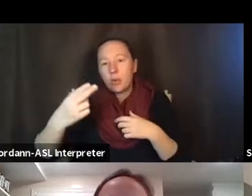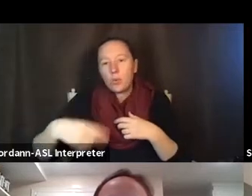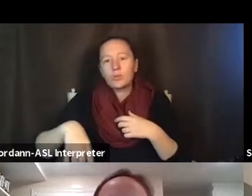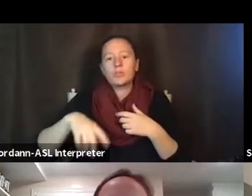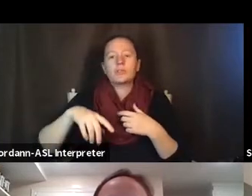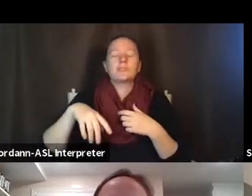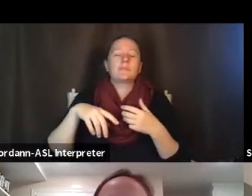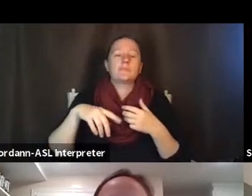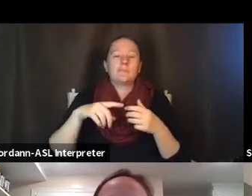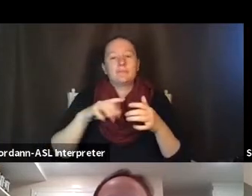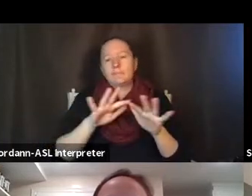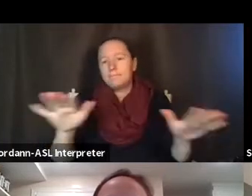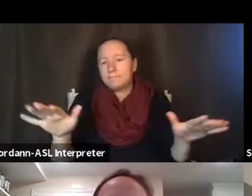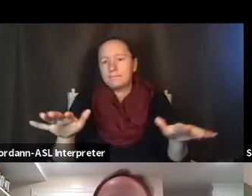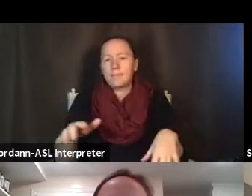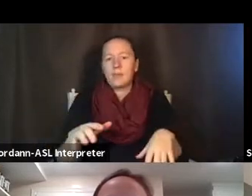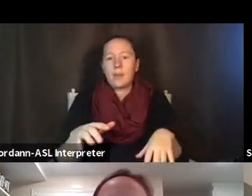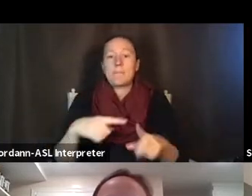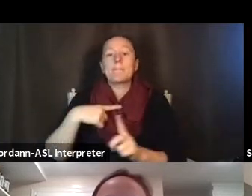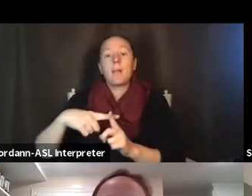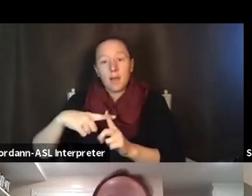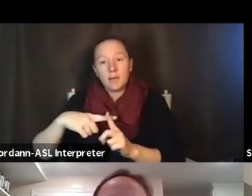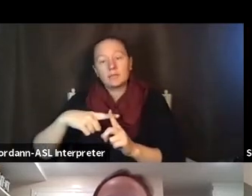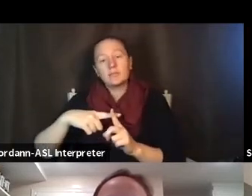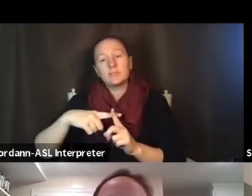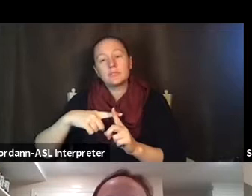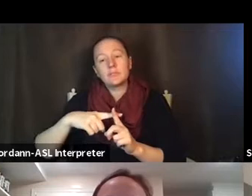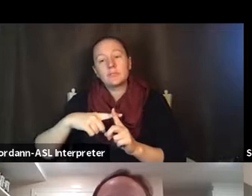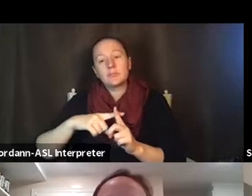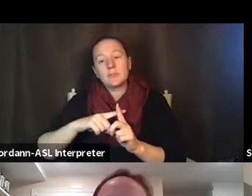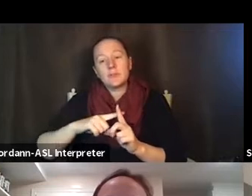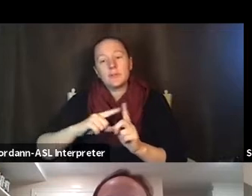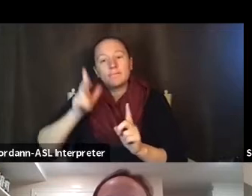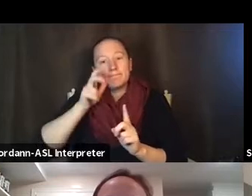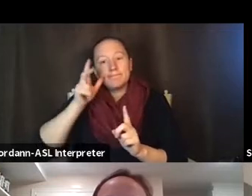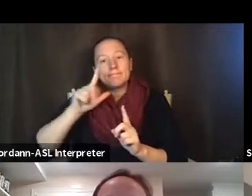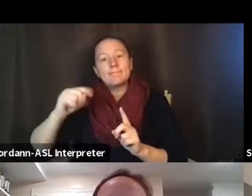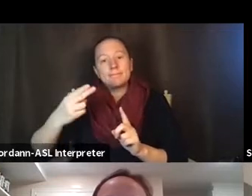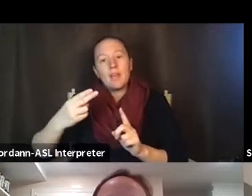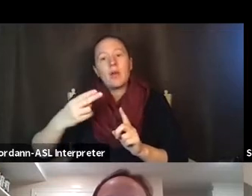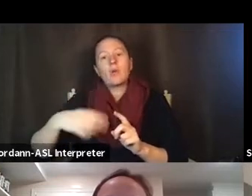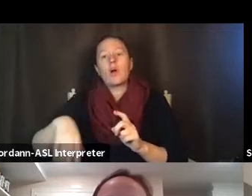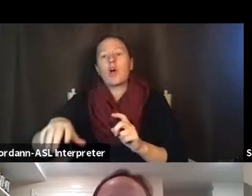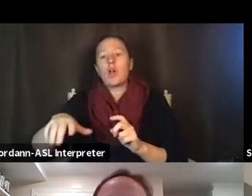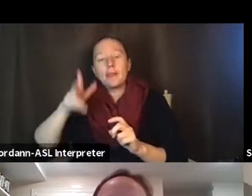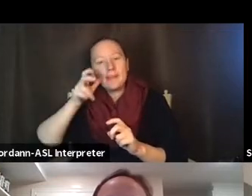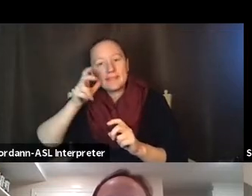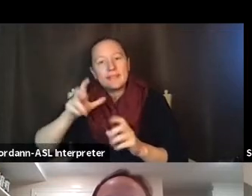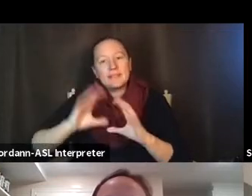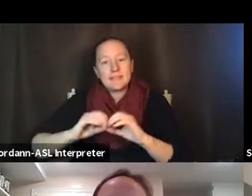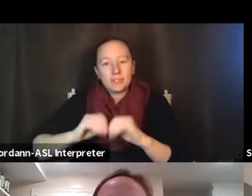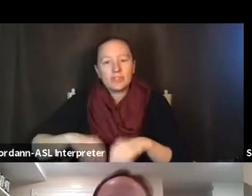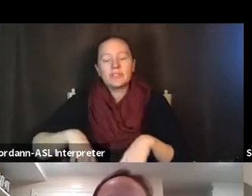well. This is in addition to the listening sessions and the community conversations that occurred during the